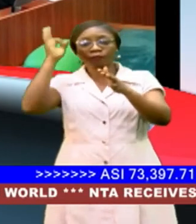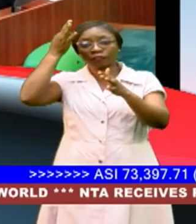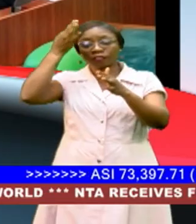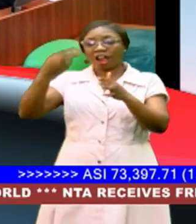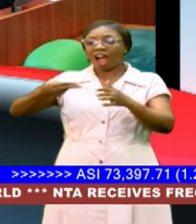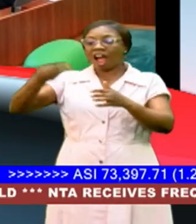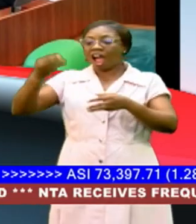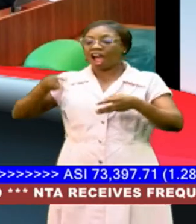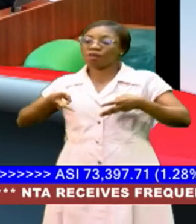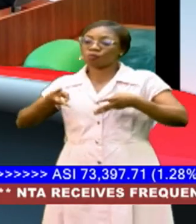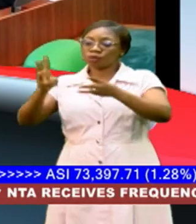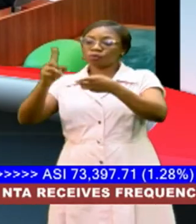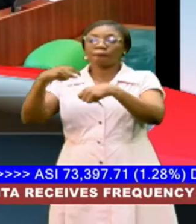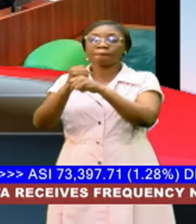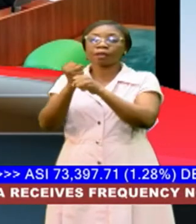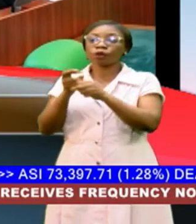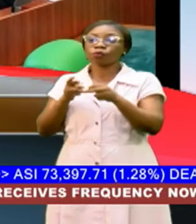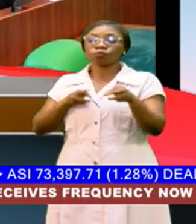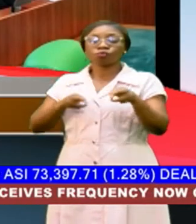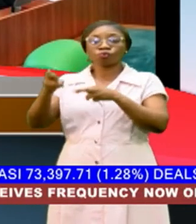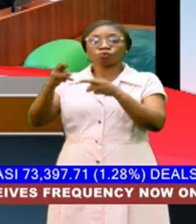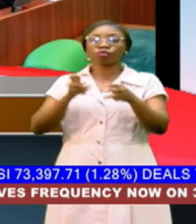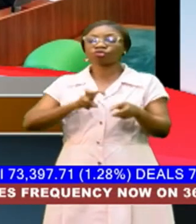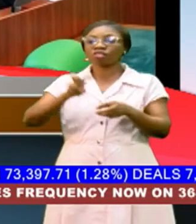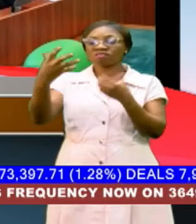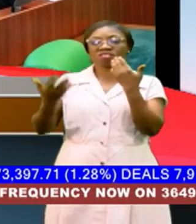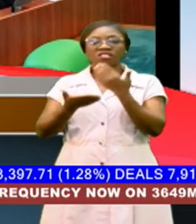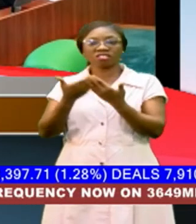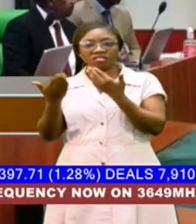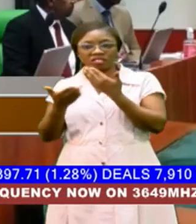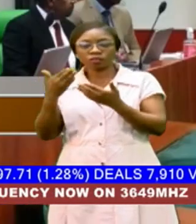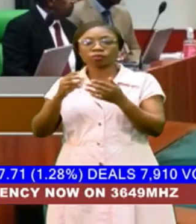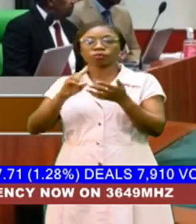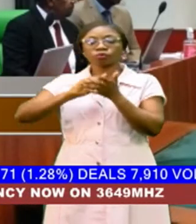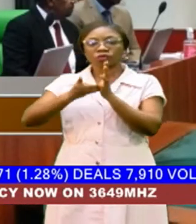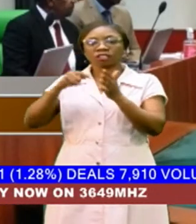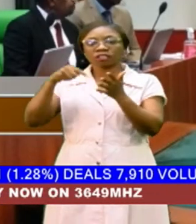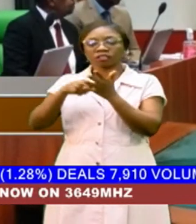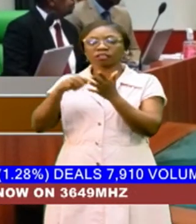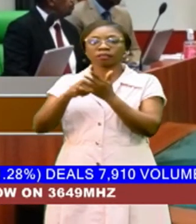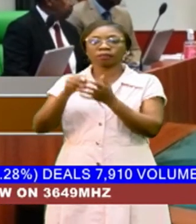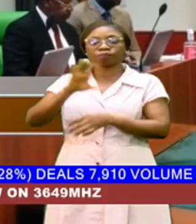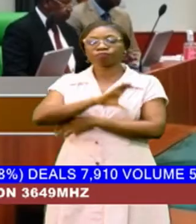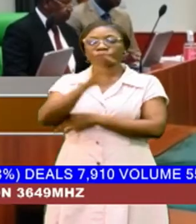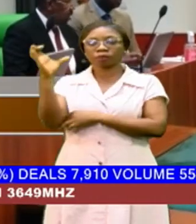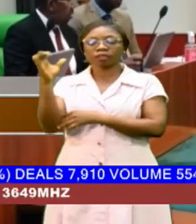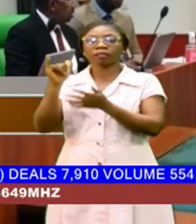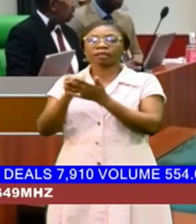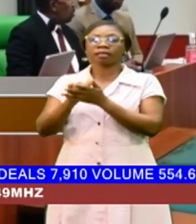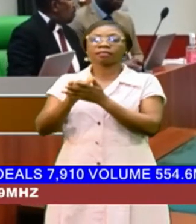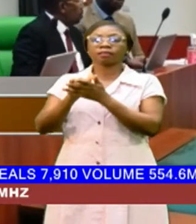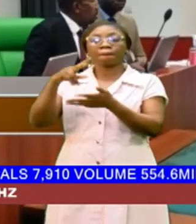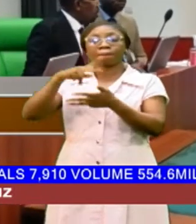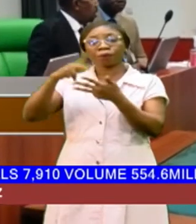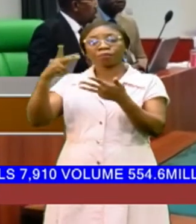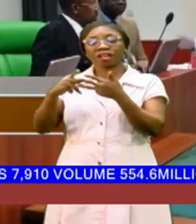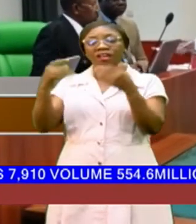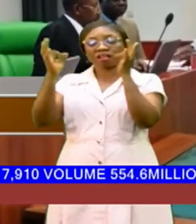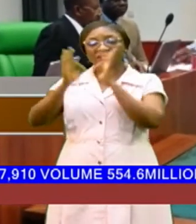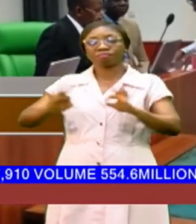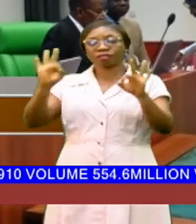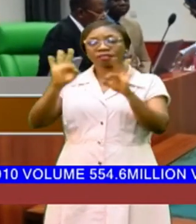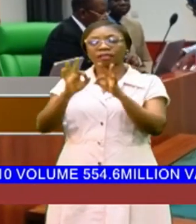road travel easier for commuters during the Yuletide. Sequel to a matter of urgent public importance raised